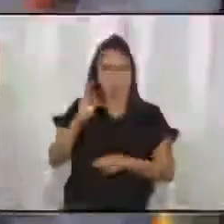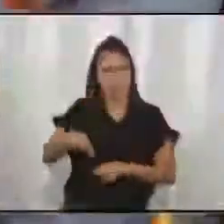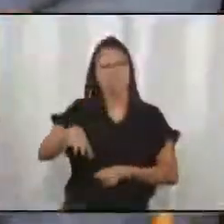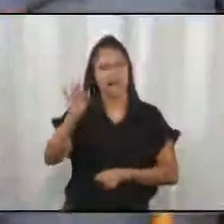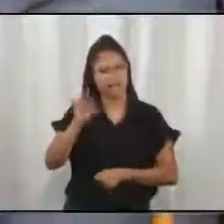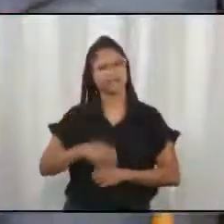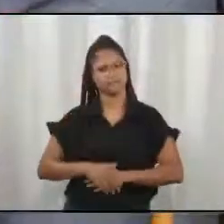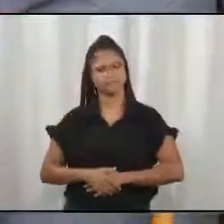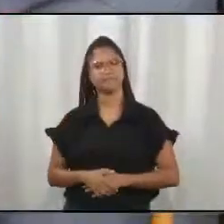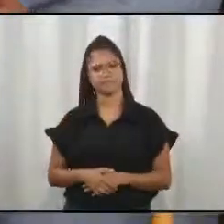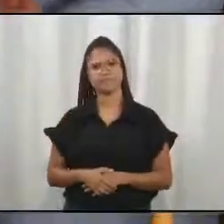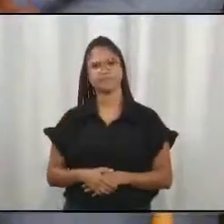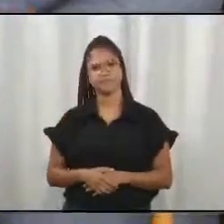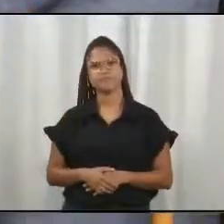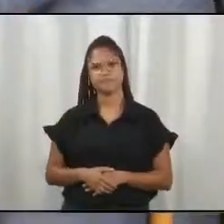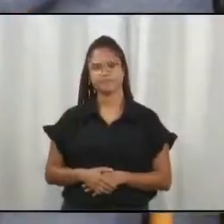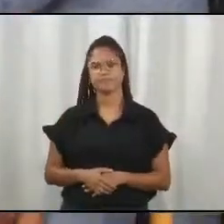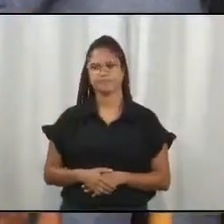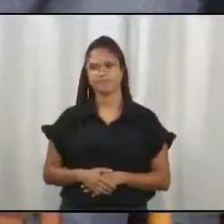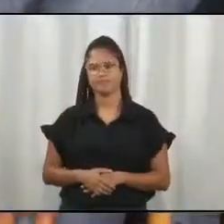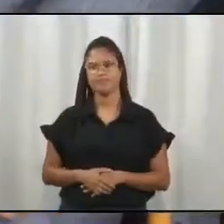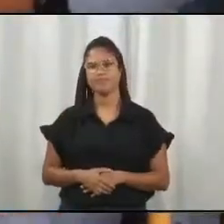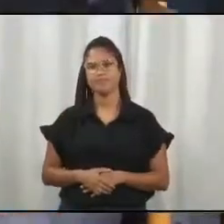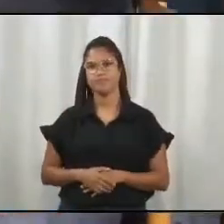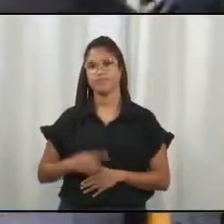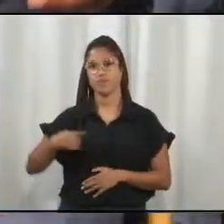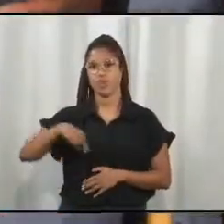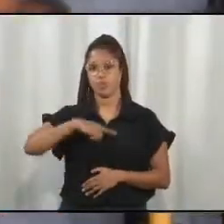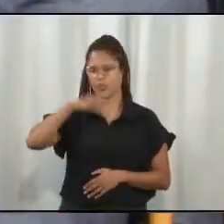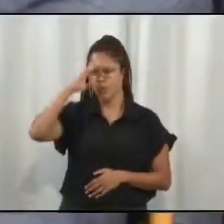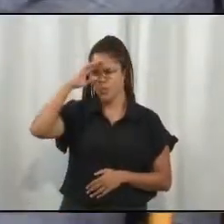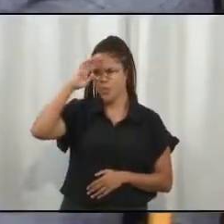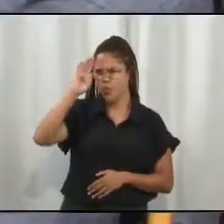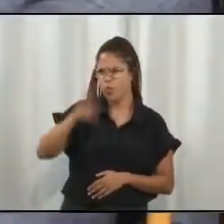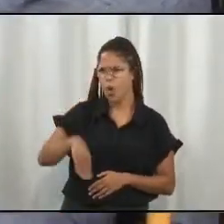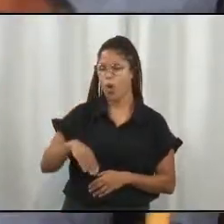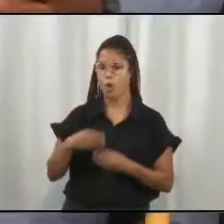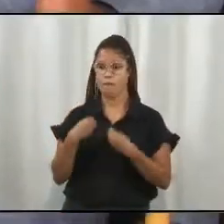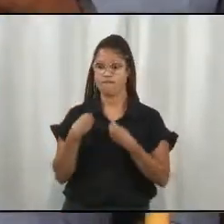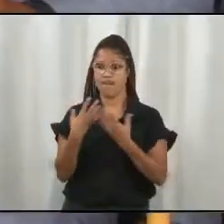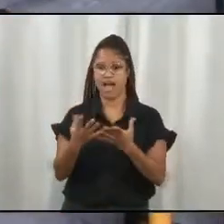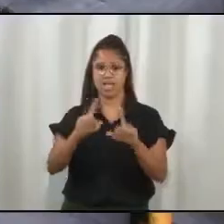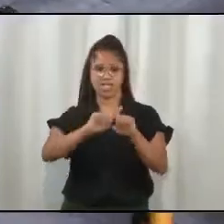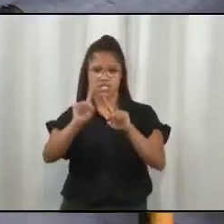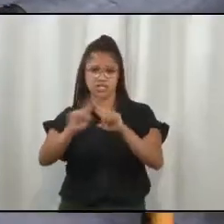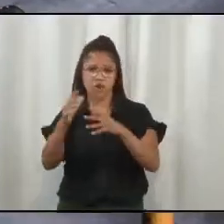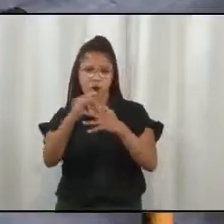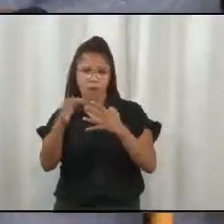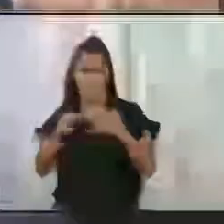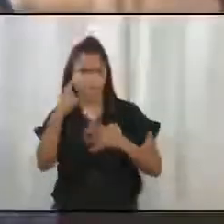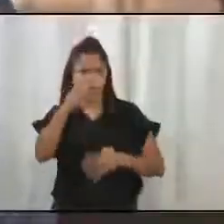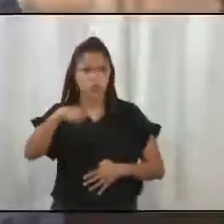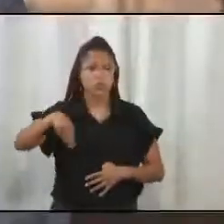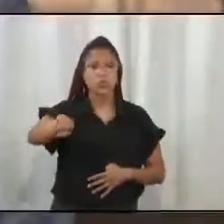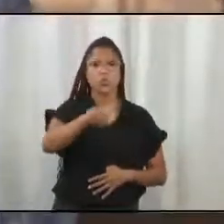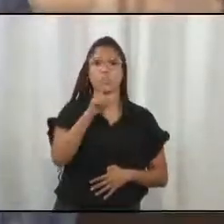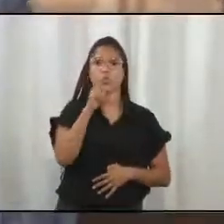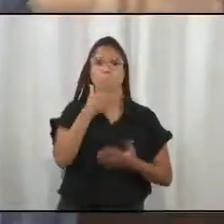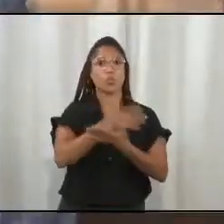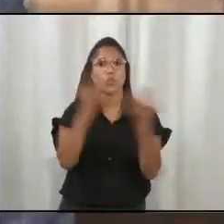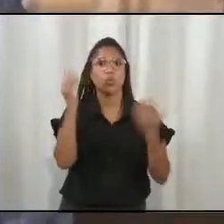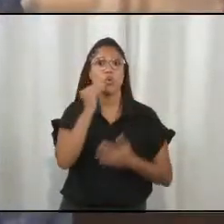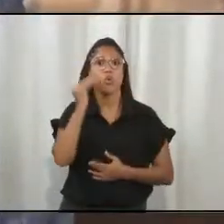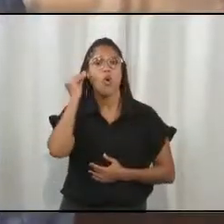community. And we know that providing multiple options for better support of people experiencing homelessness is critical to